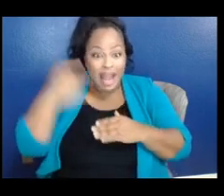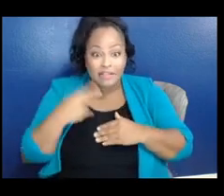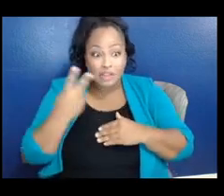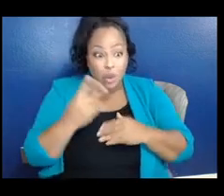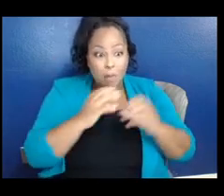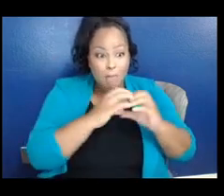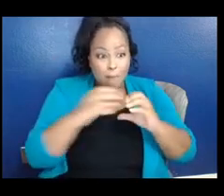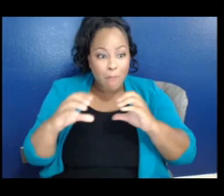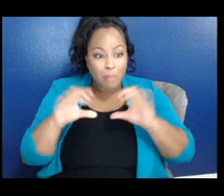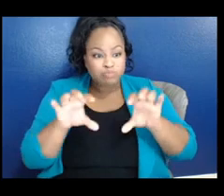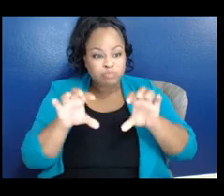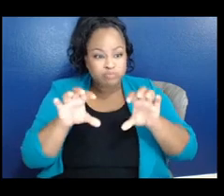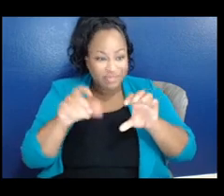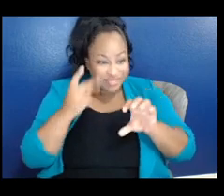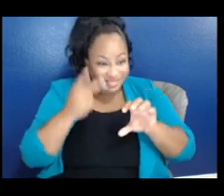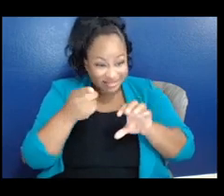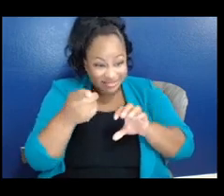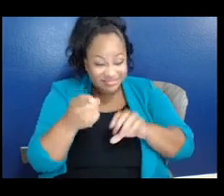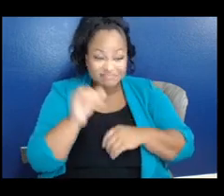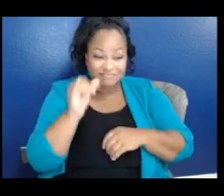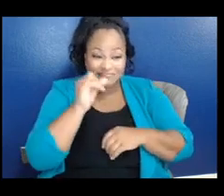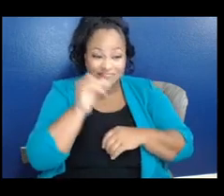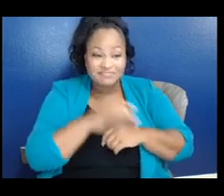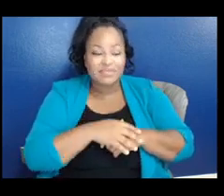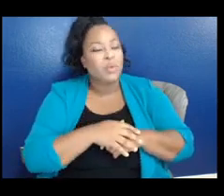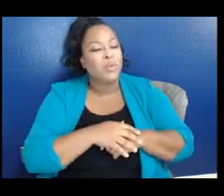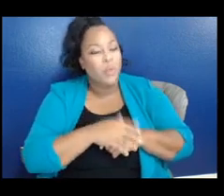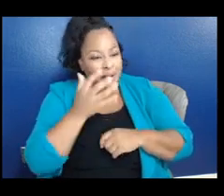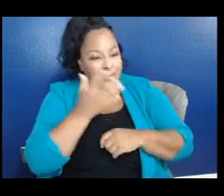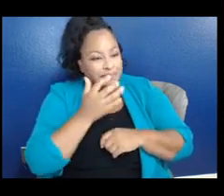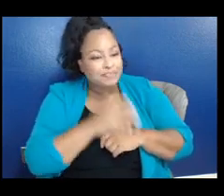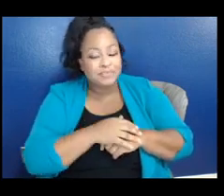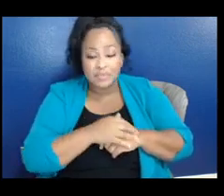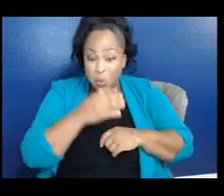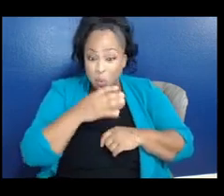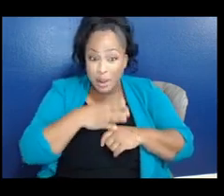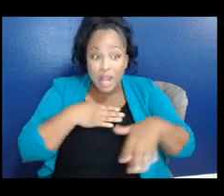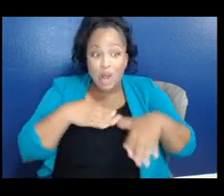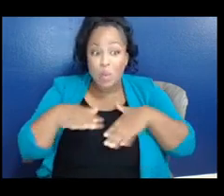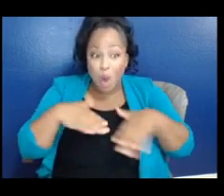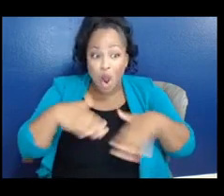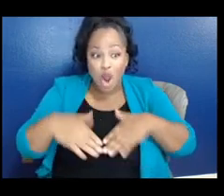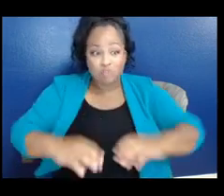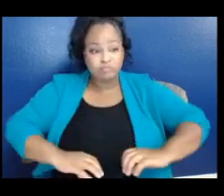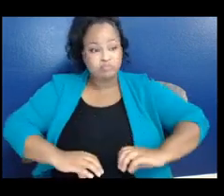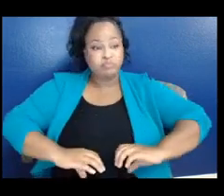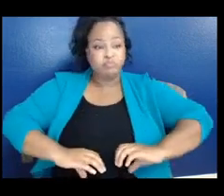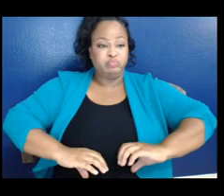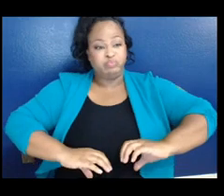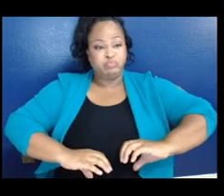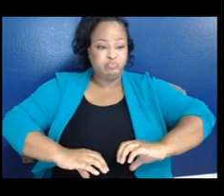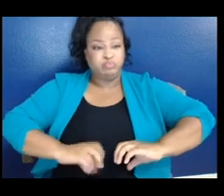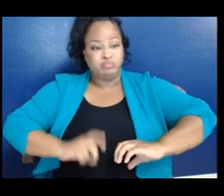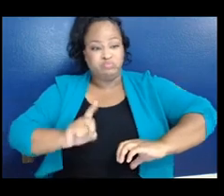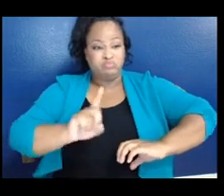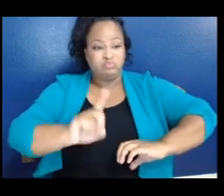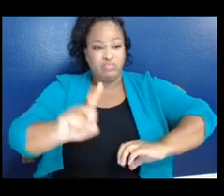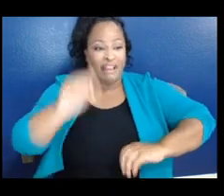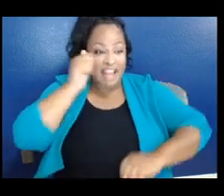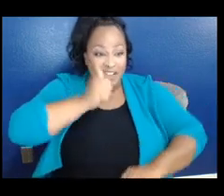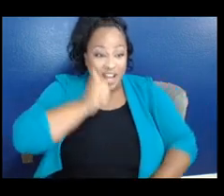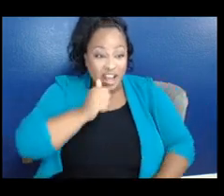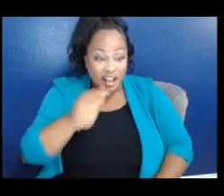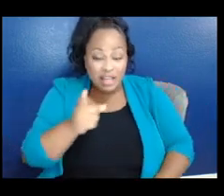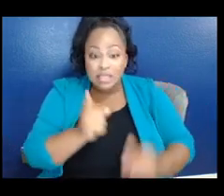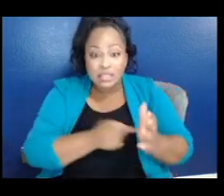two of them sitting side by side in this picture. Wow. And women walk around like this just every